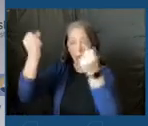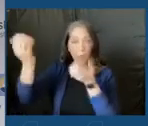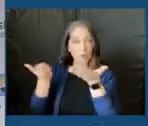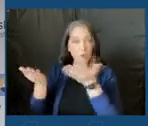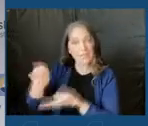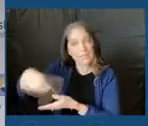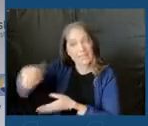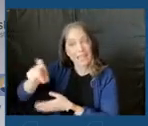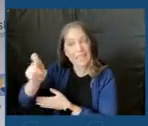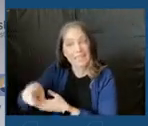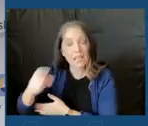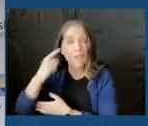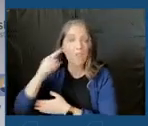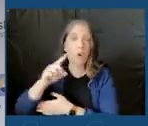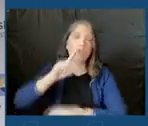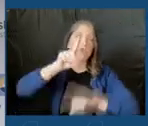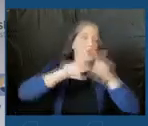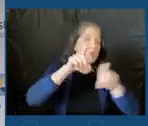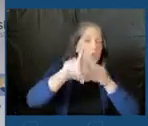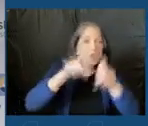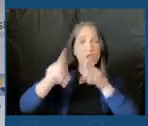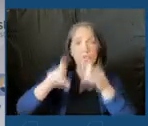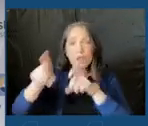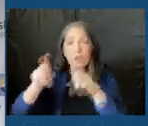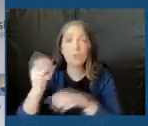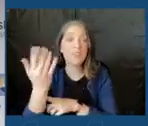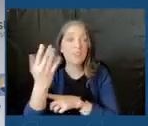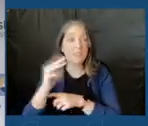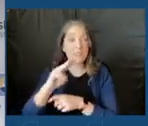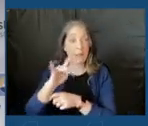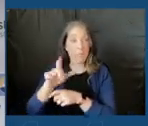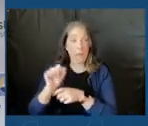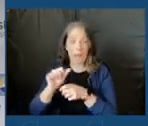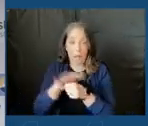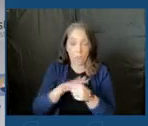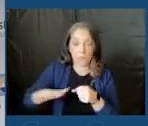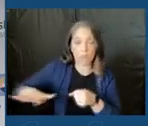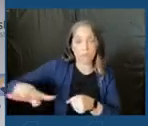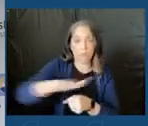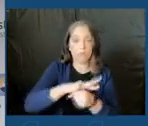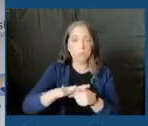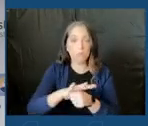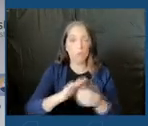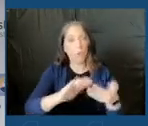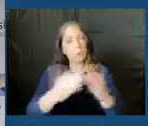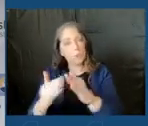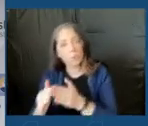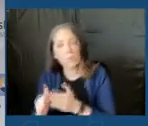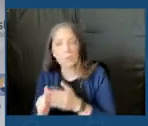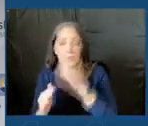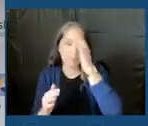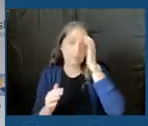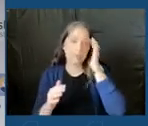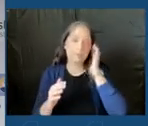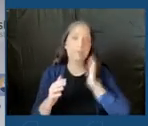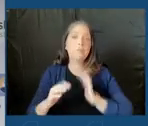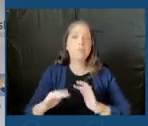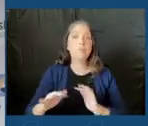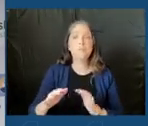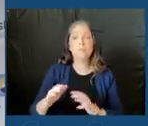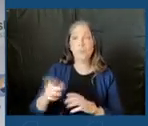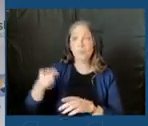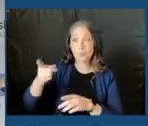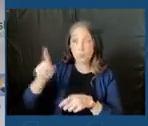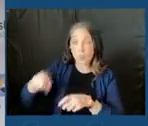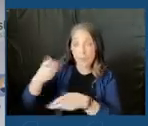these surveys of 15-mile radius in the community, on the ground, link the people in the community to the care that they need,